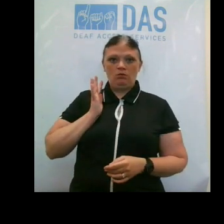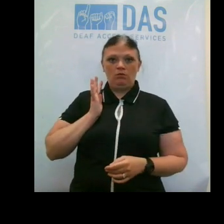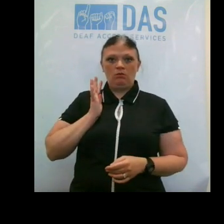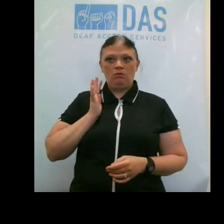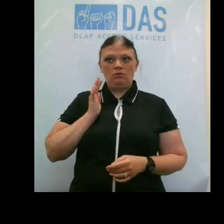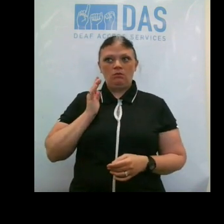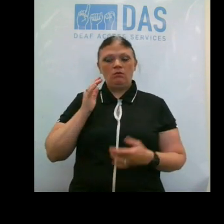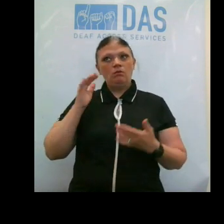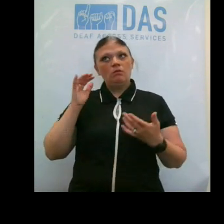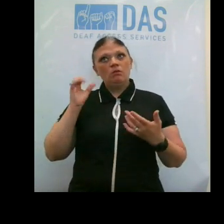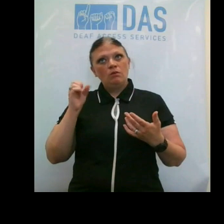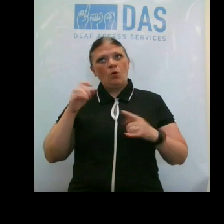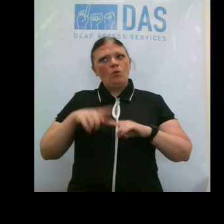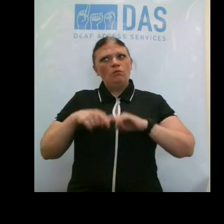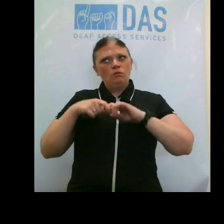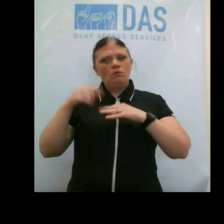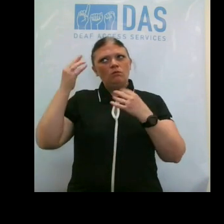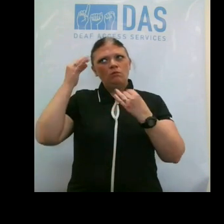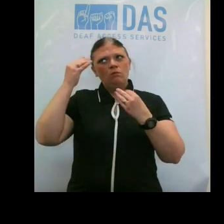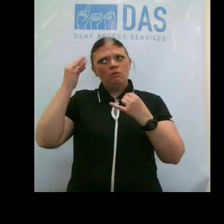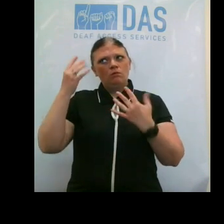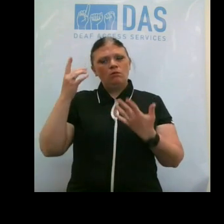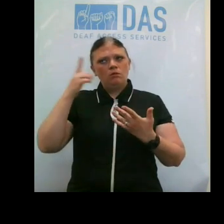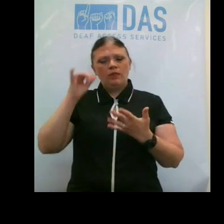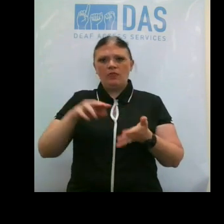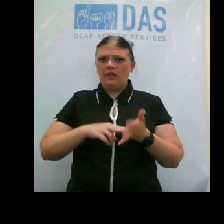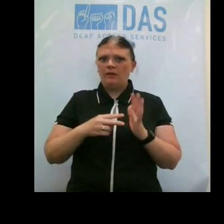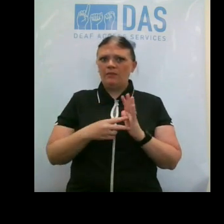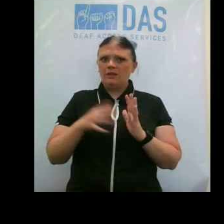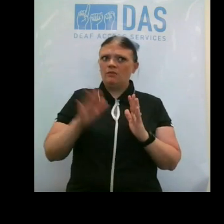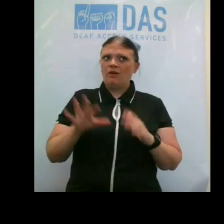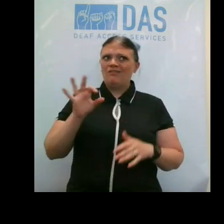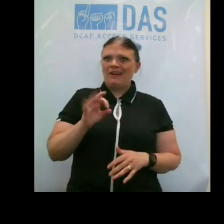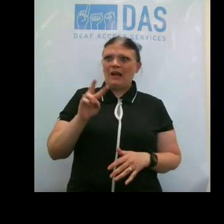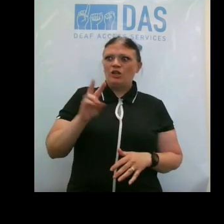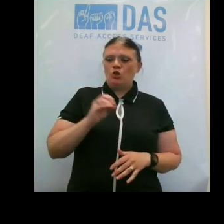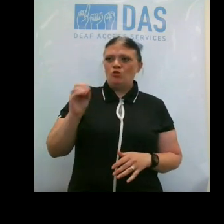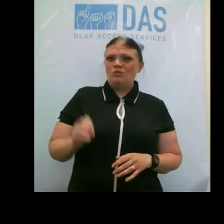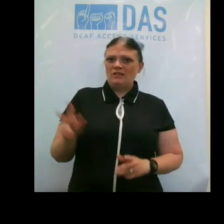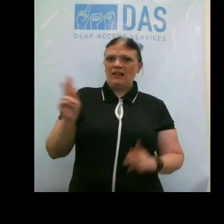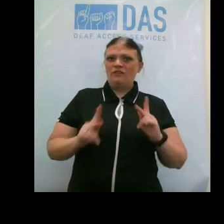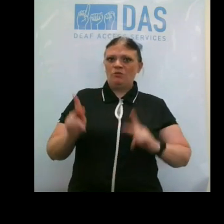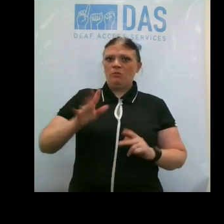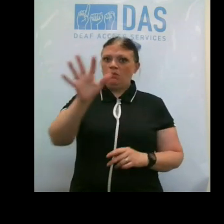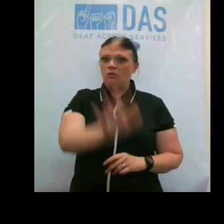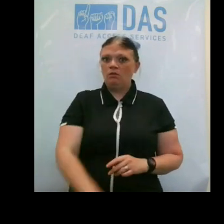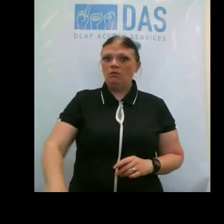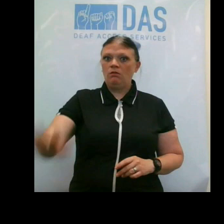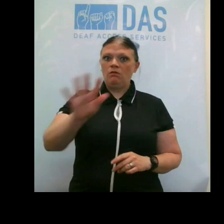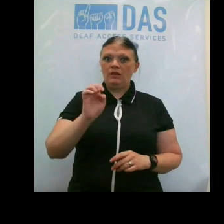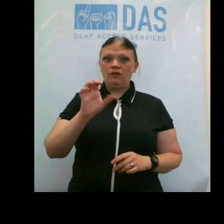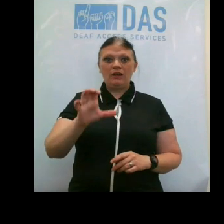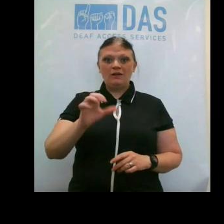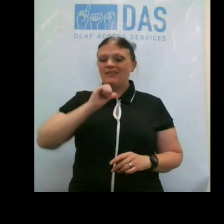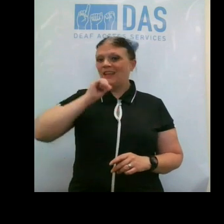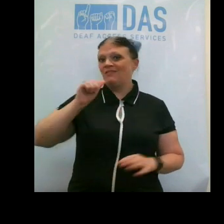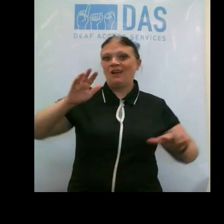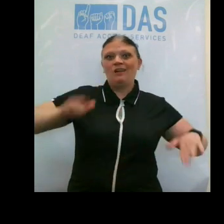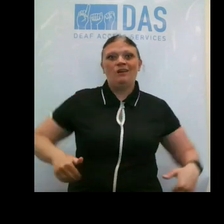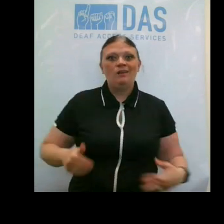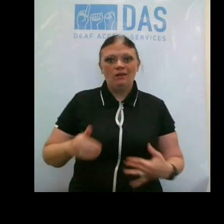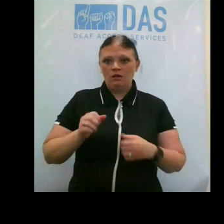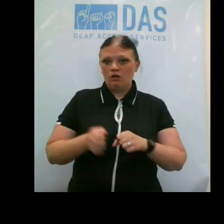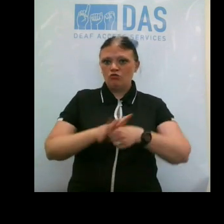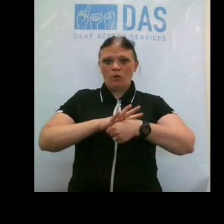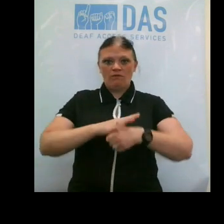us a little pause when we think about things, because that means there's about 92% of the population in Erie County that have not contracted the